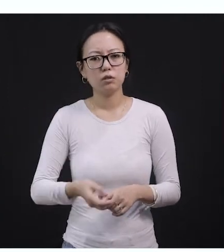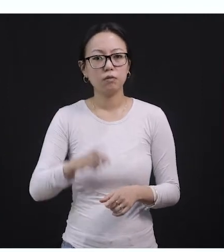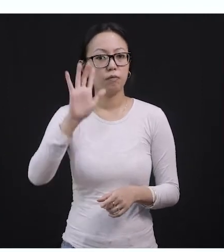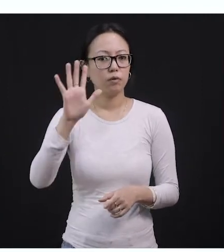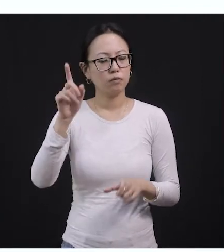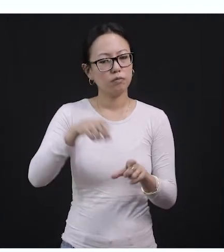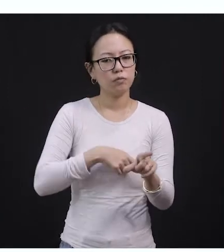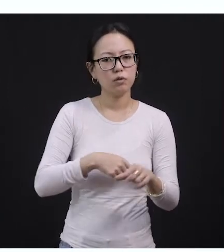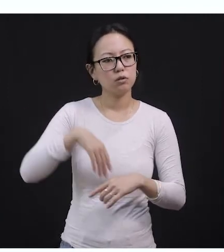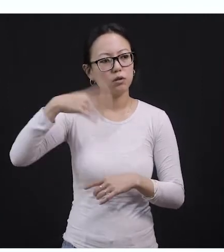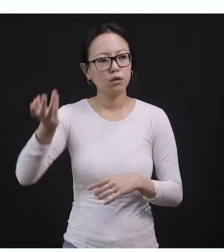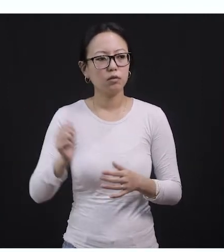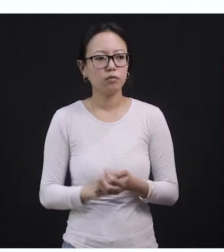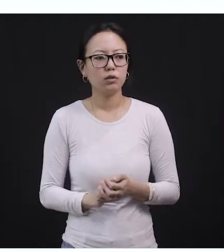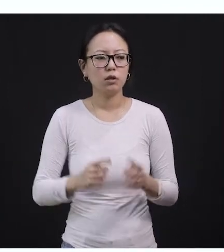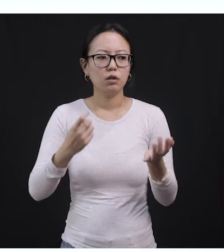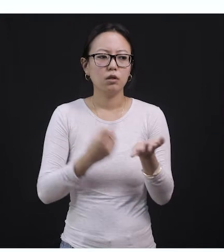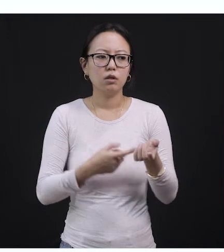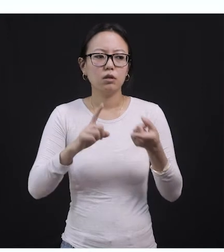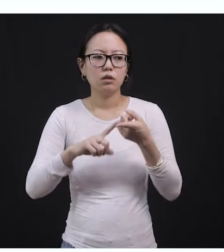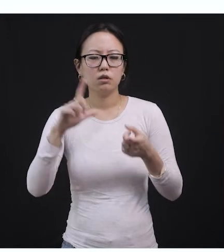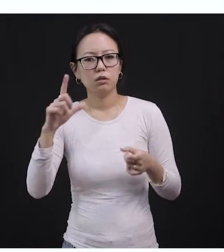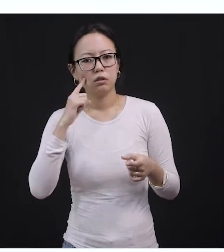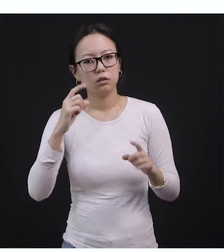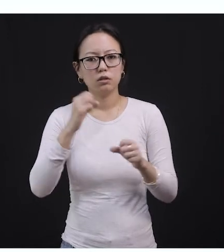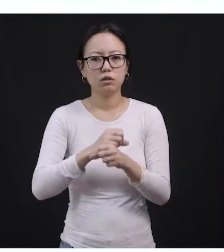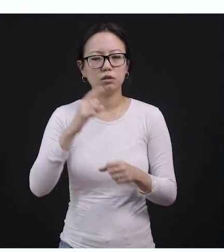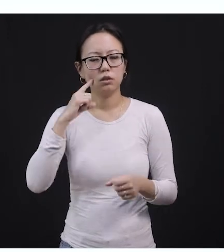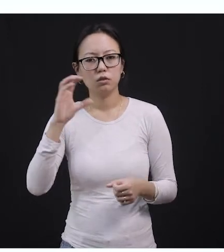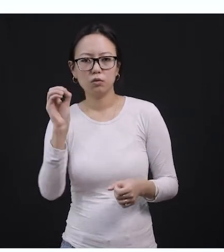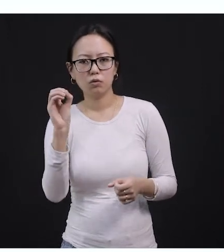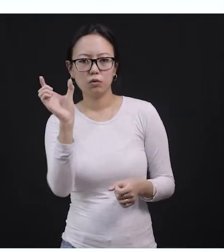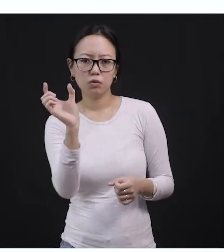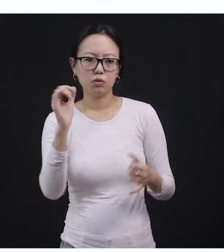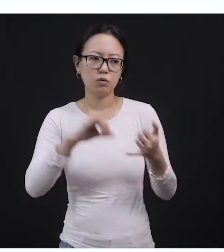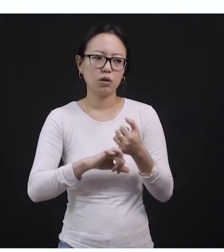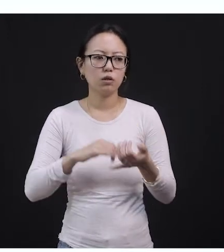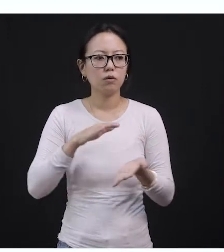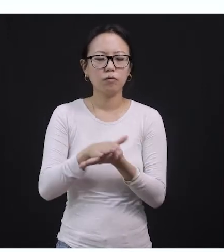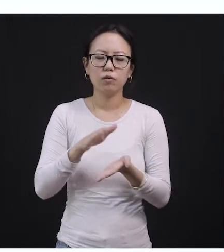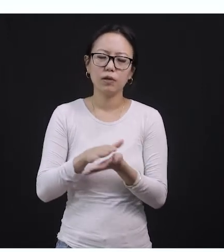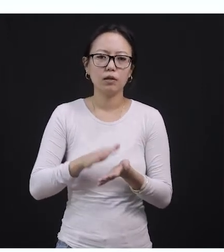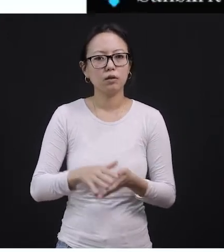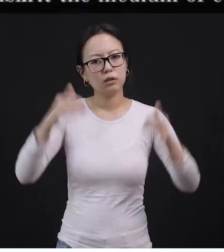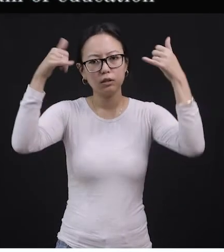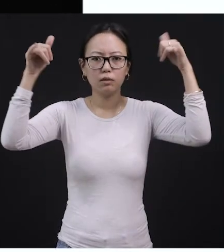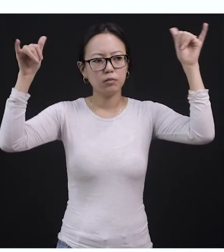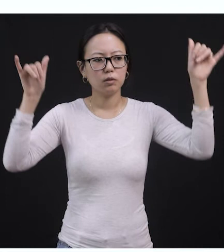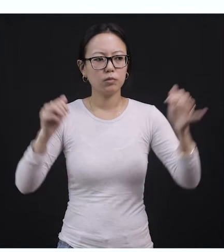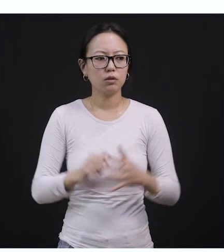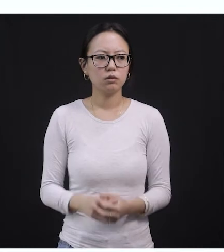in 647 CE, and later on, after his death, Chalukyas and Pallavas became